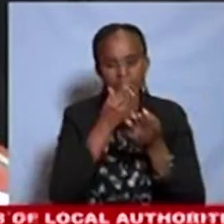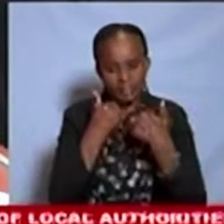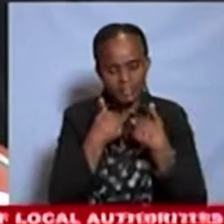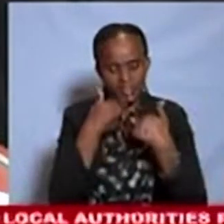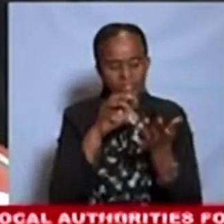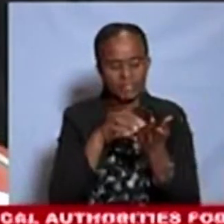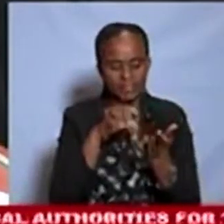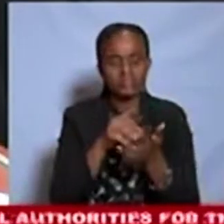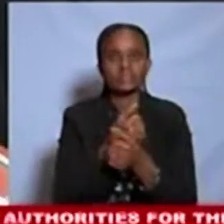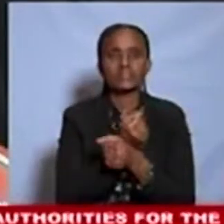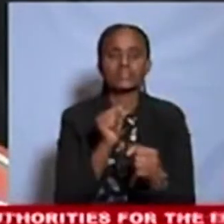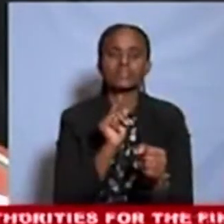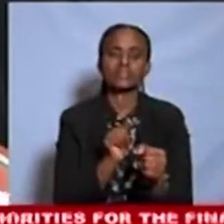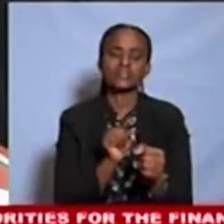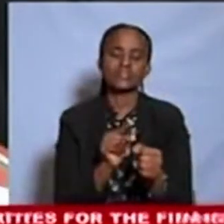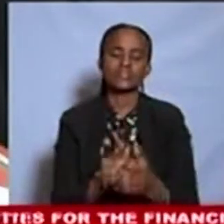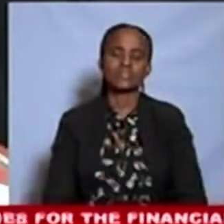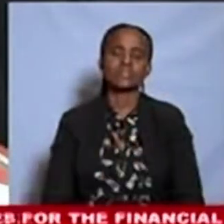matter resolved.